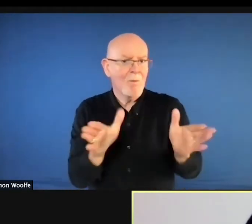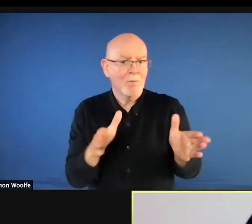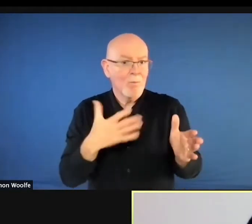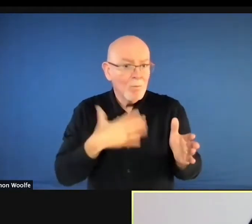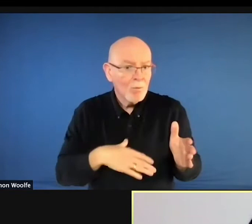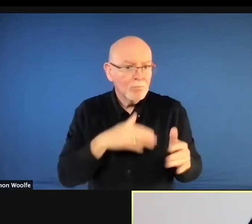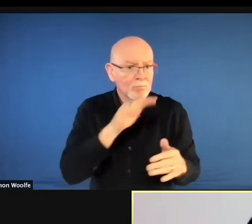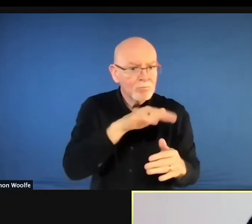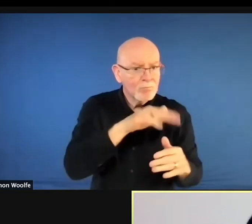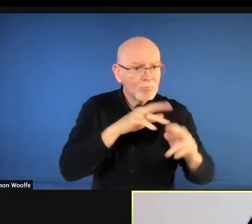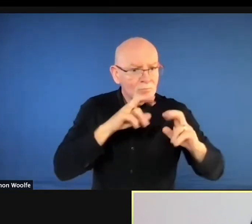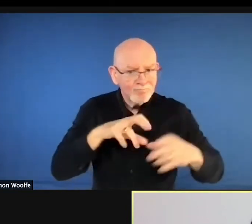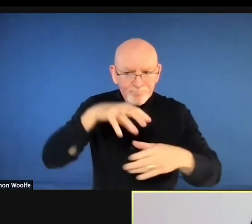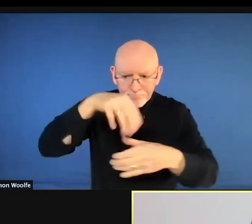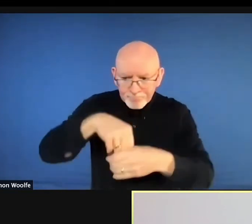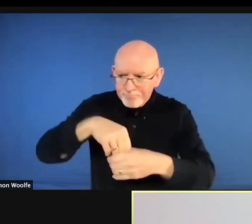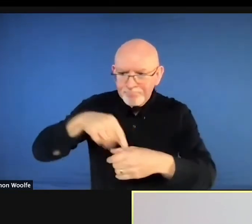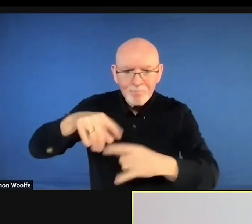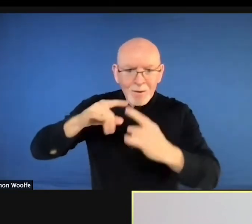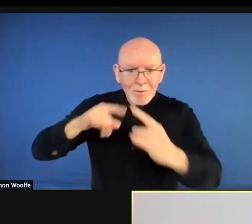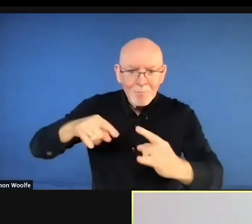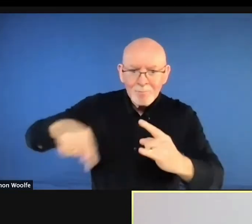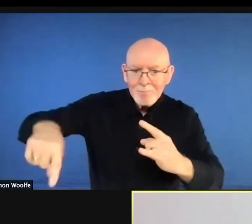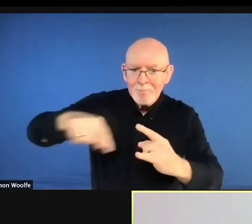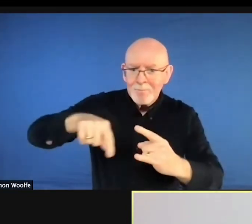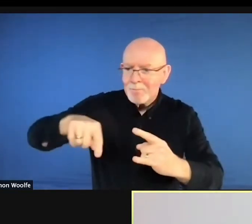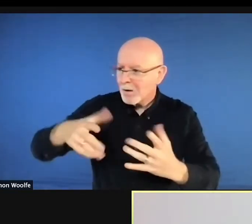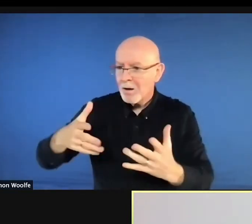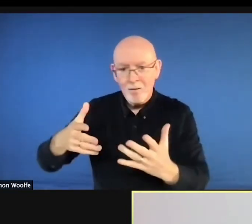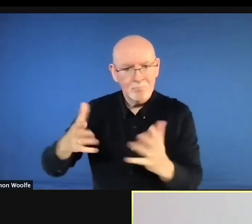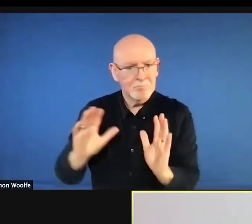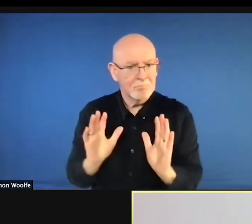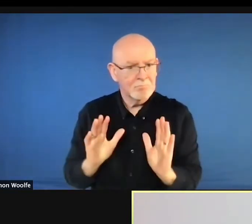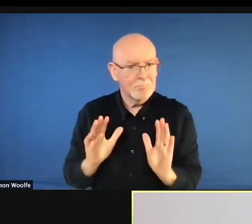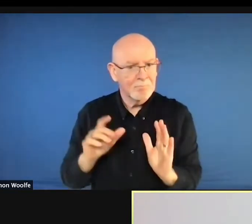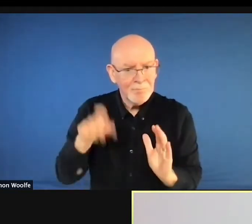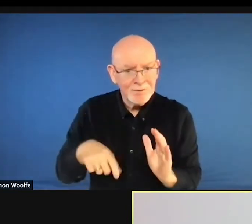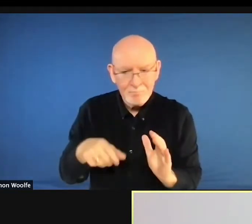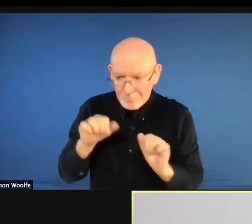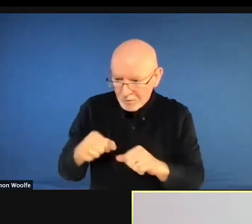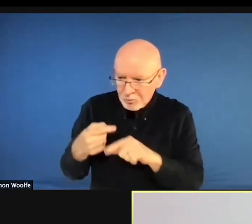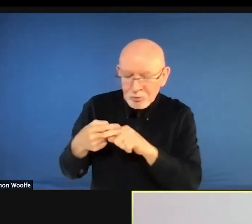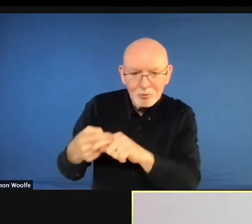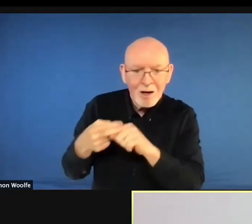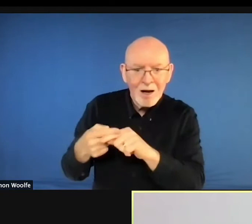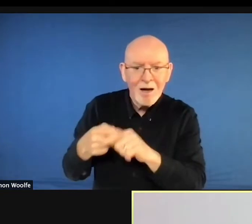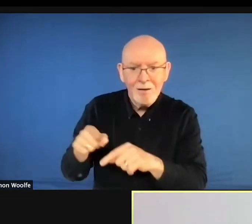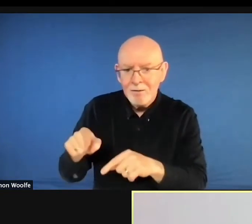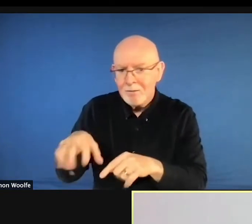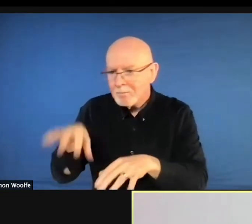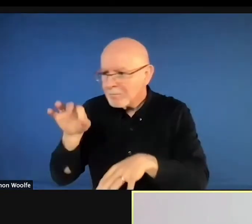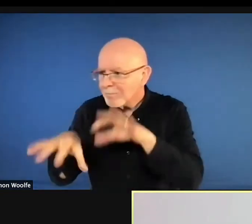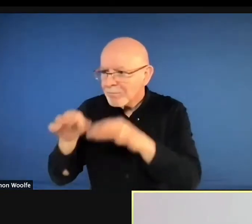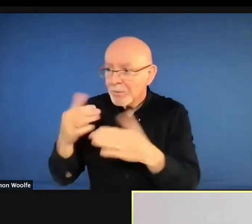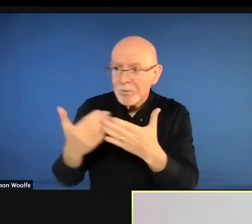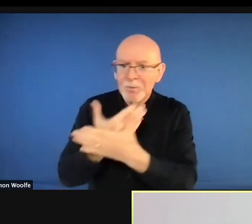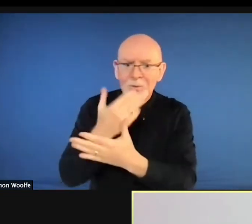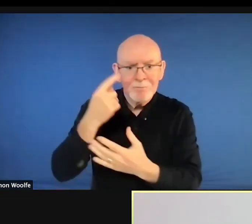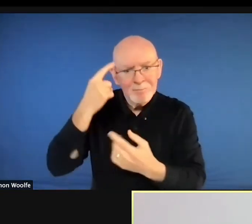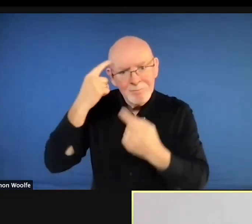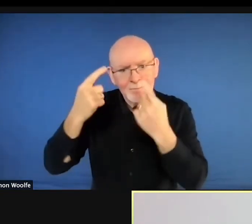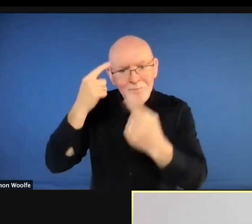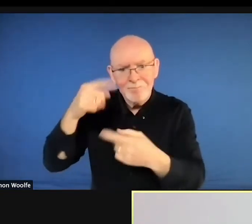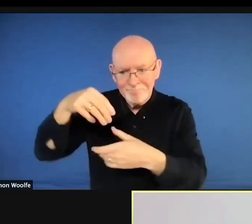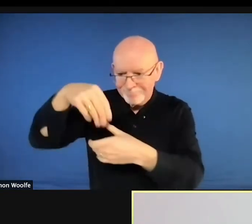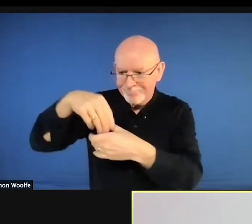find out new ideas within the refugee camp. So that being said, since refugees